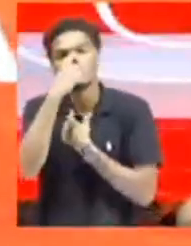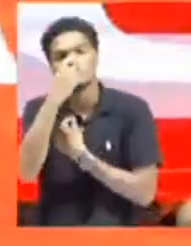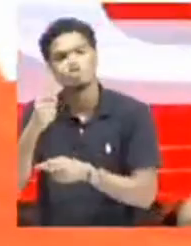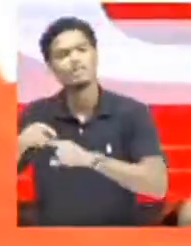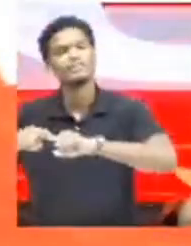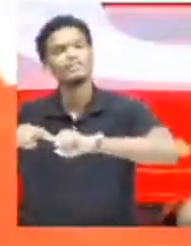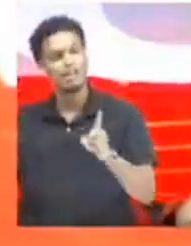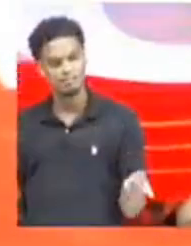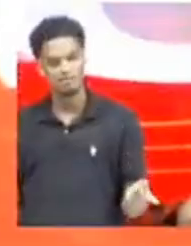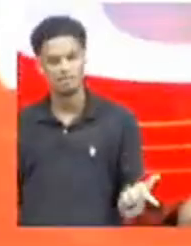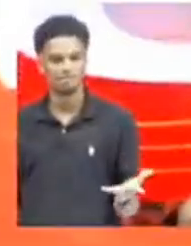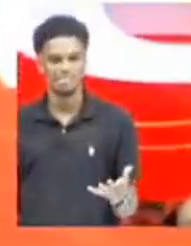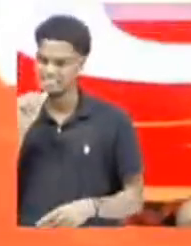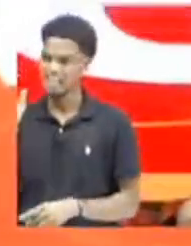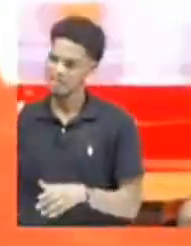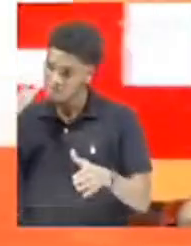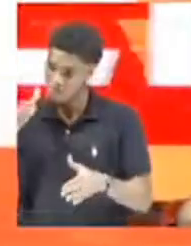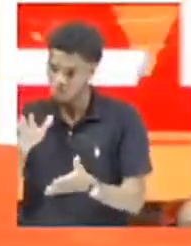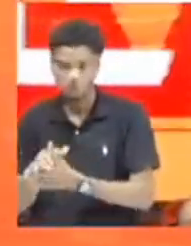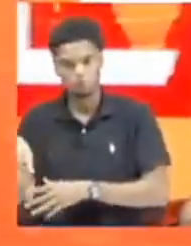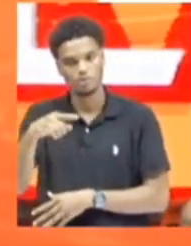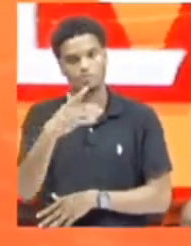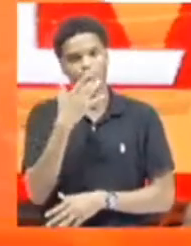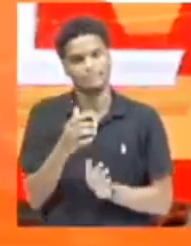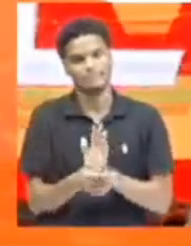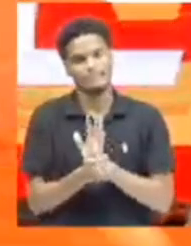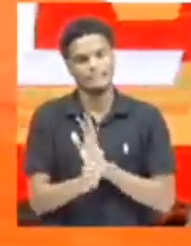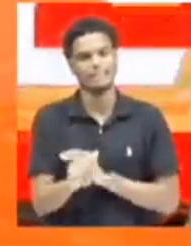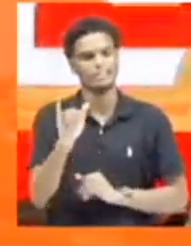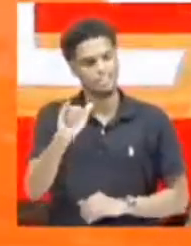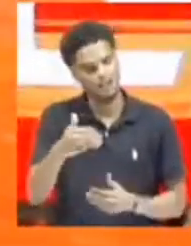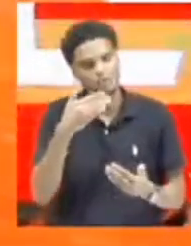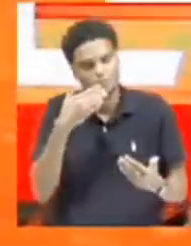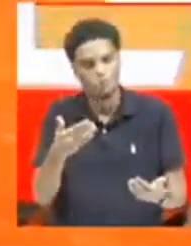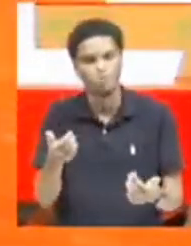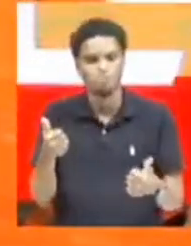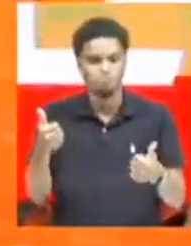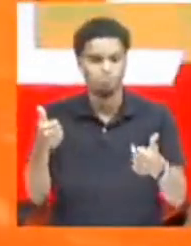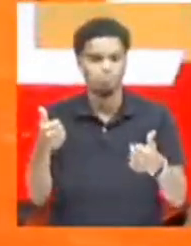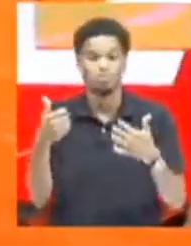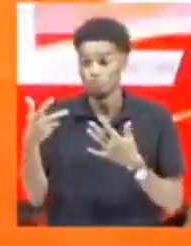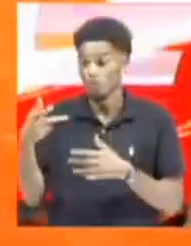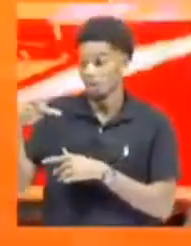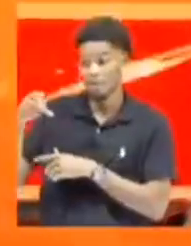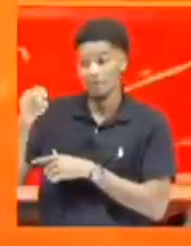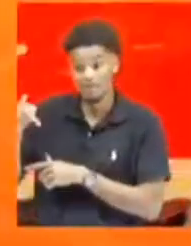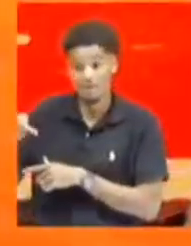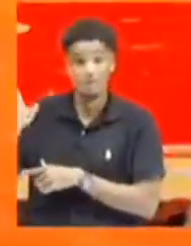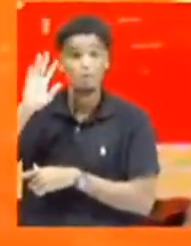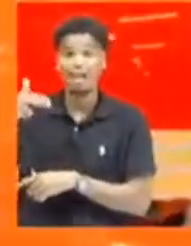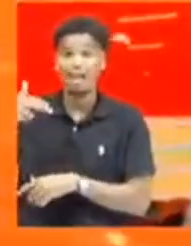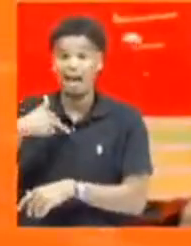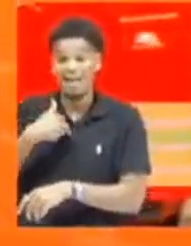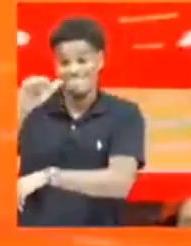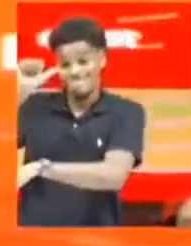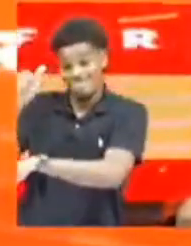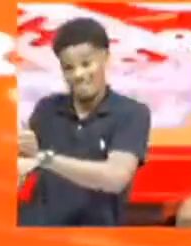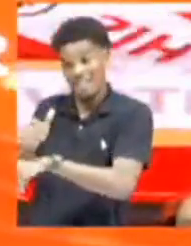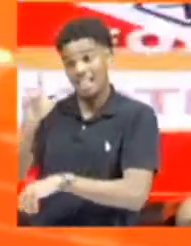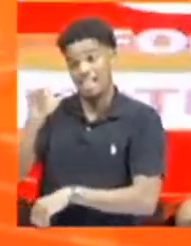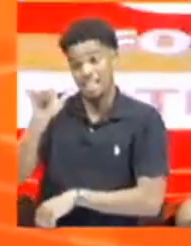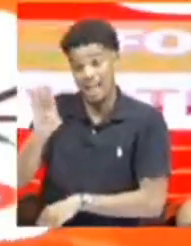So the PNP will build 4 vocational labs in every high school and make